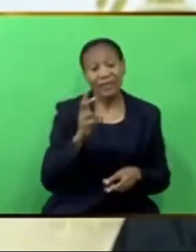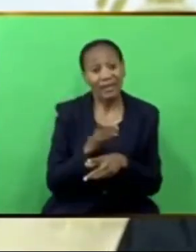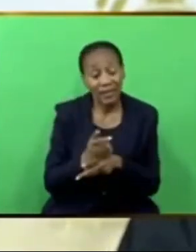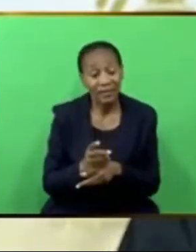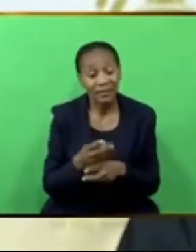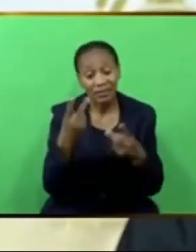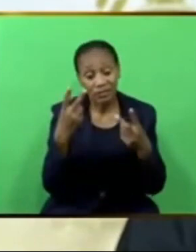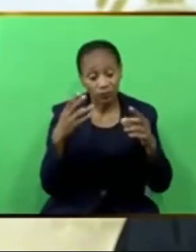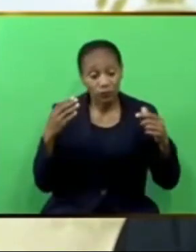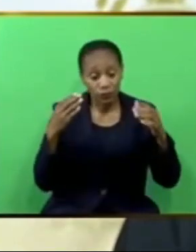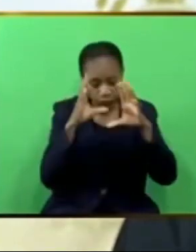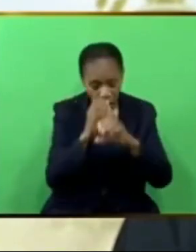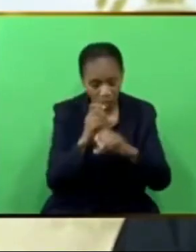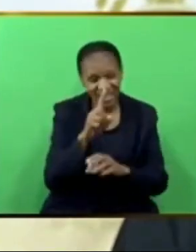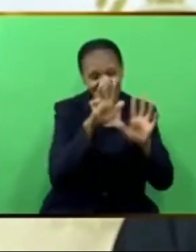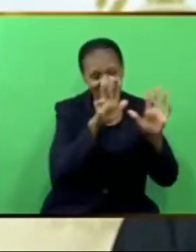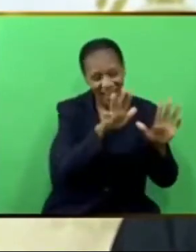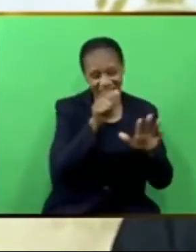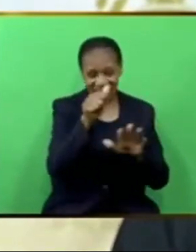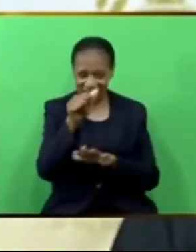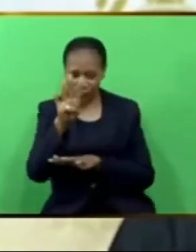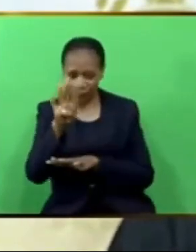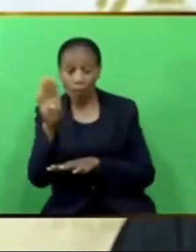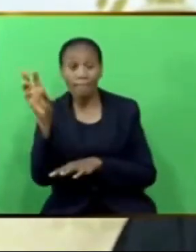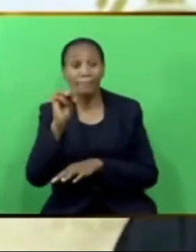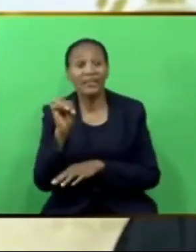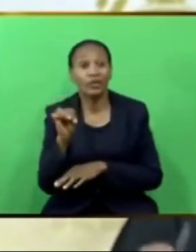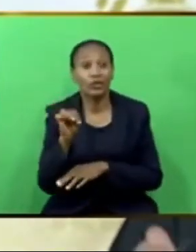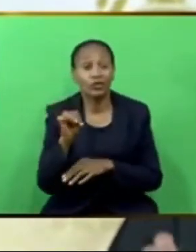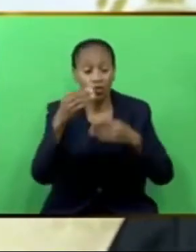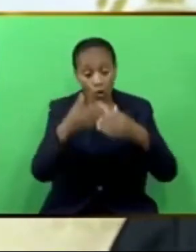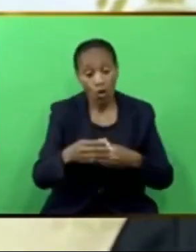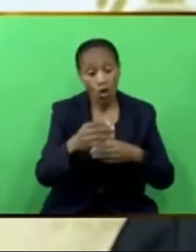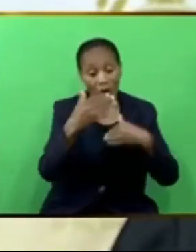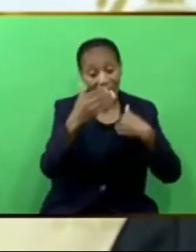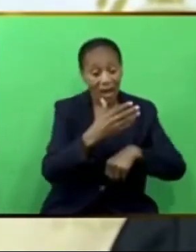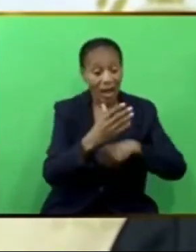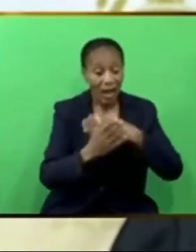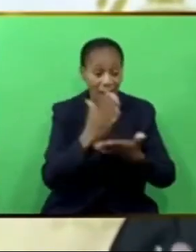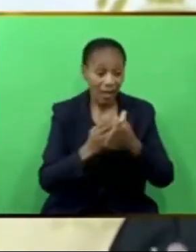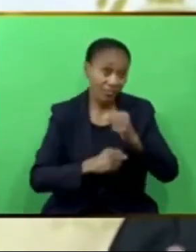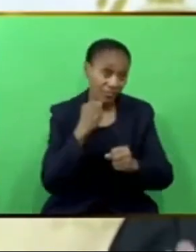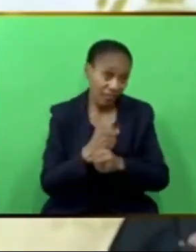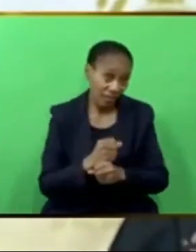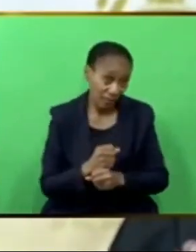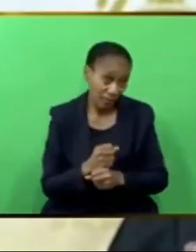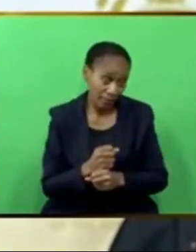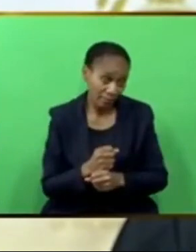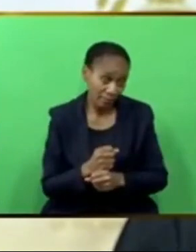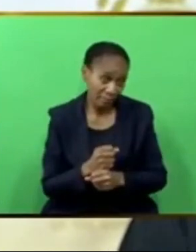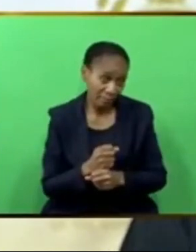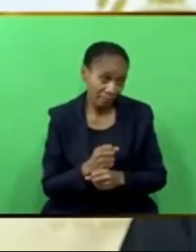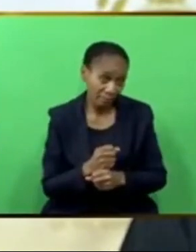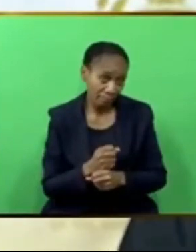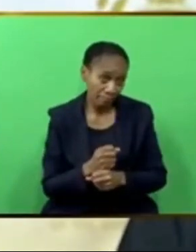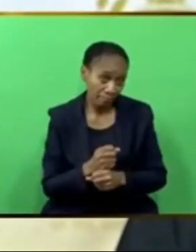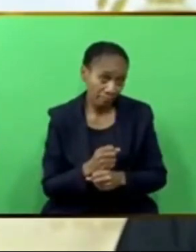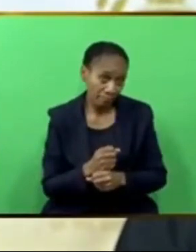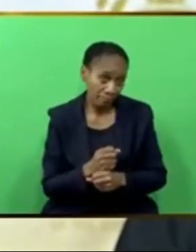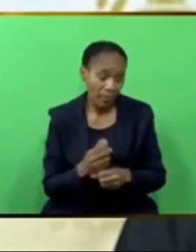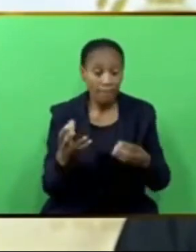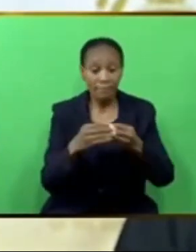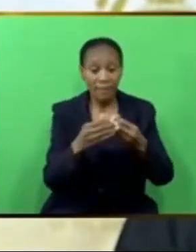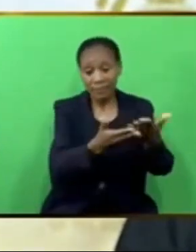reprioritized 964 million over the medium term to support transition to electric vehicles.